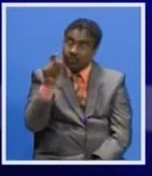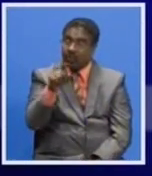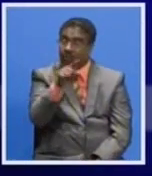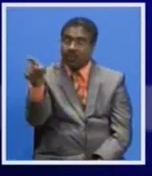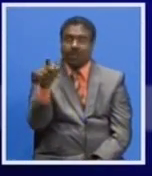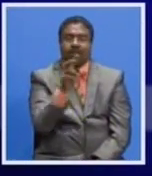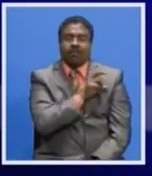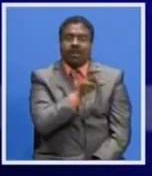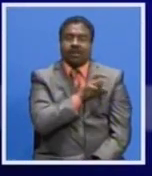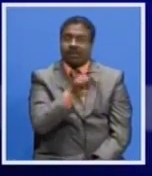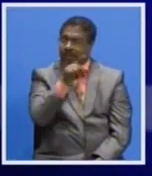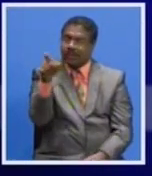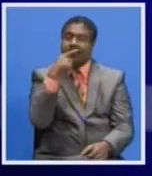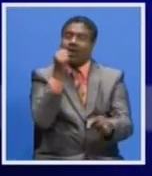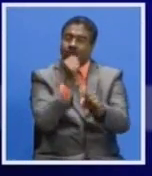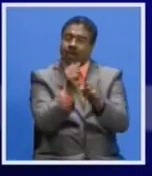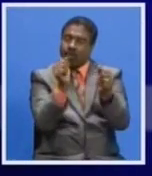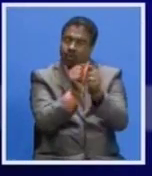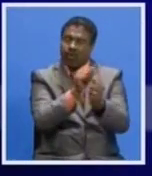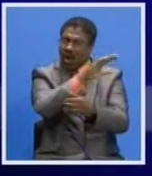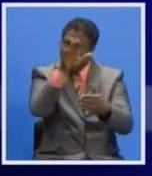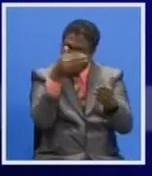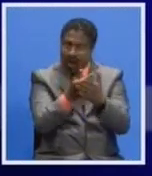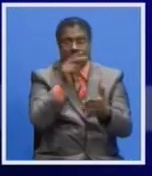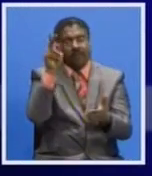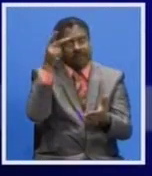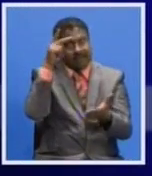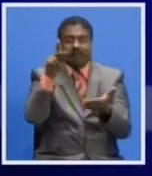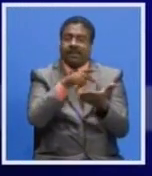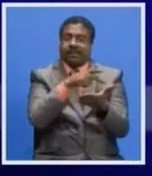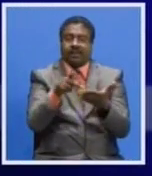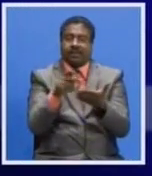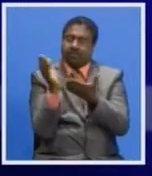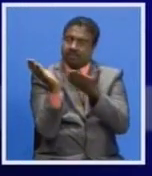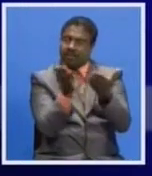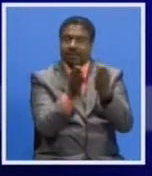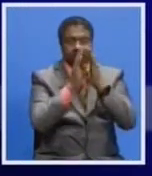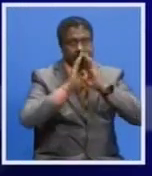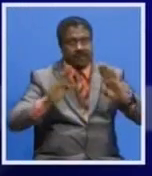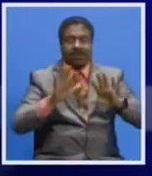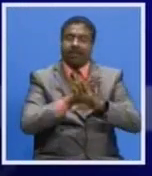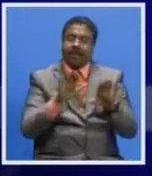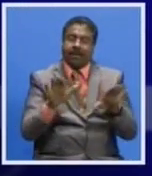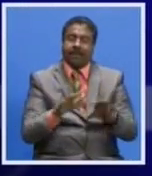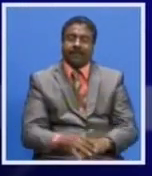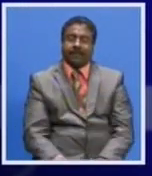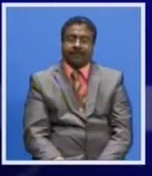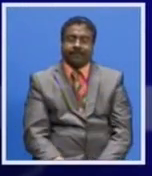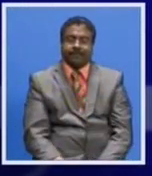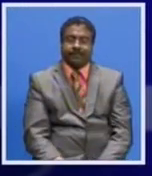all the political parties in maintaining peace and order. Patrick Mlenga reports.